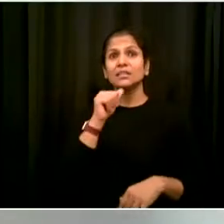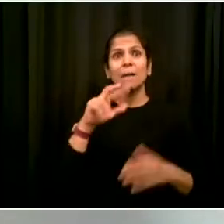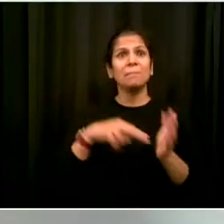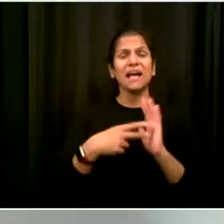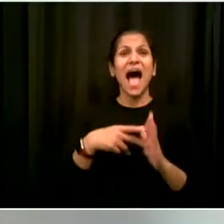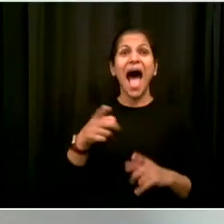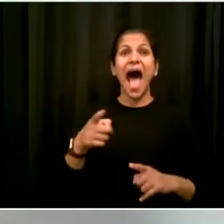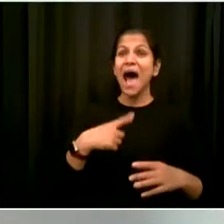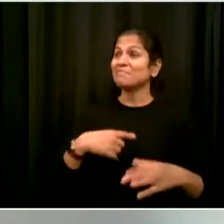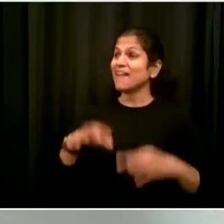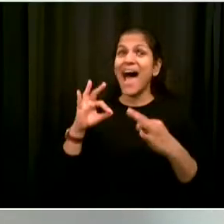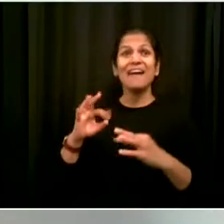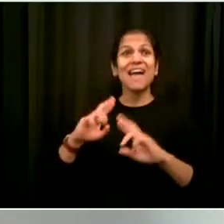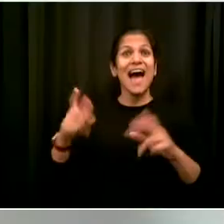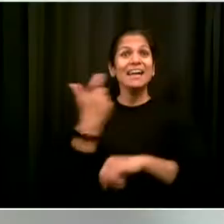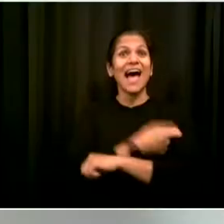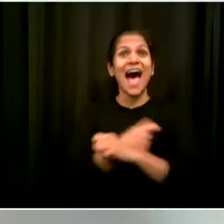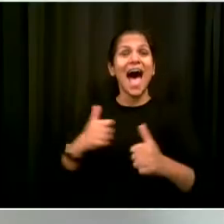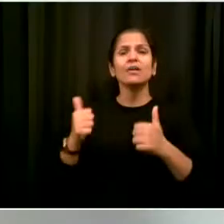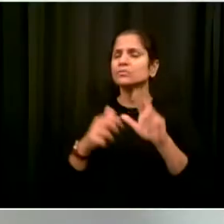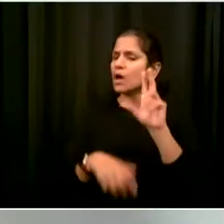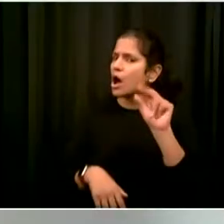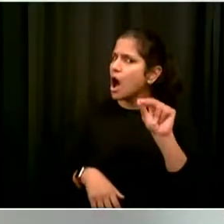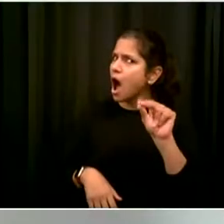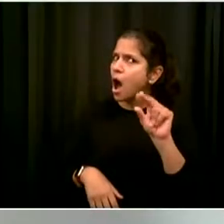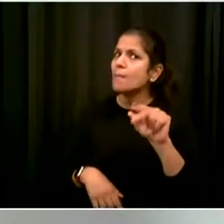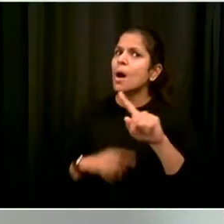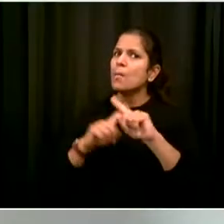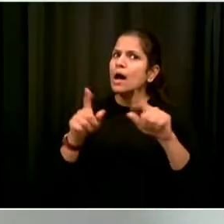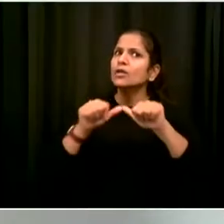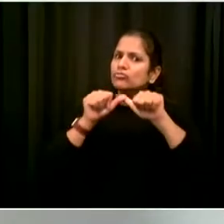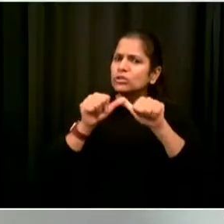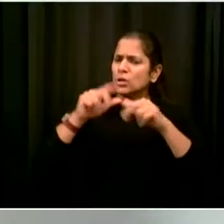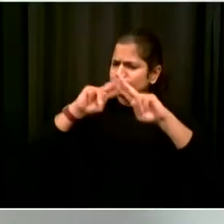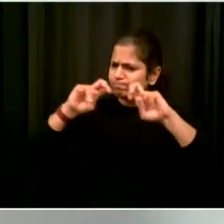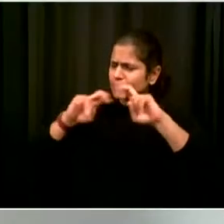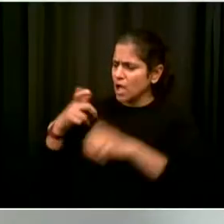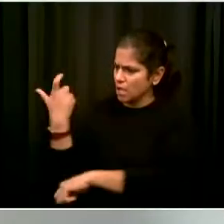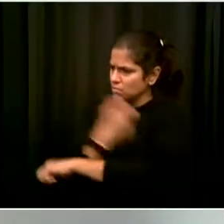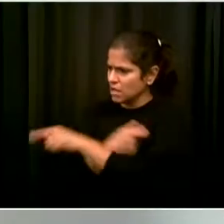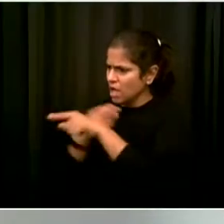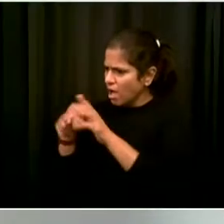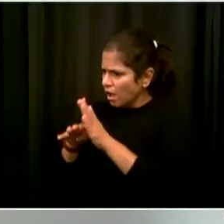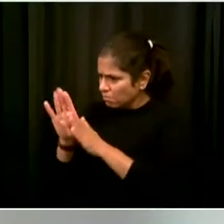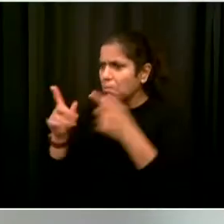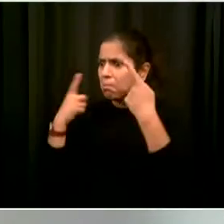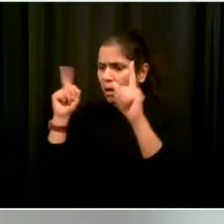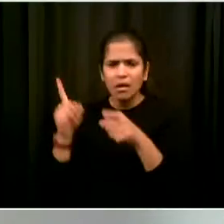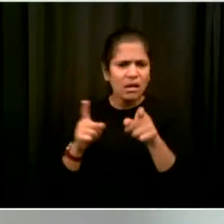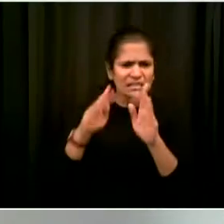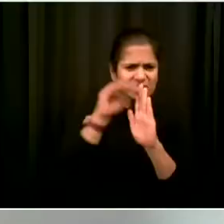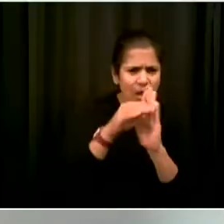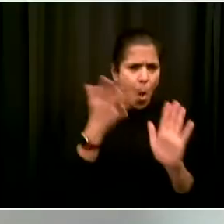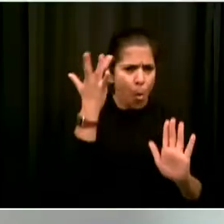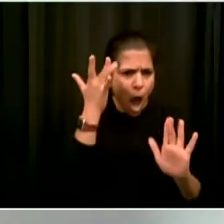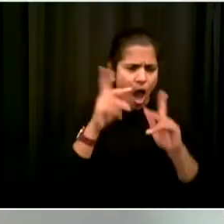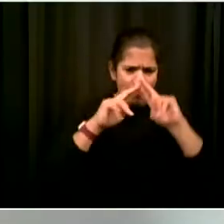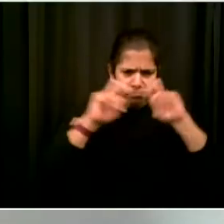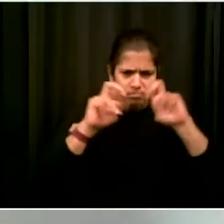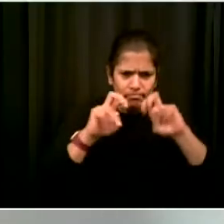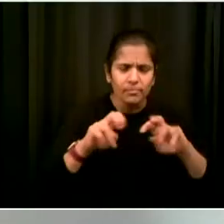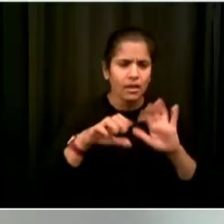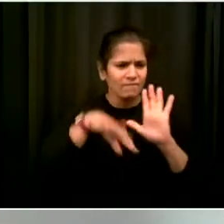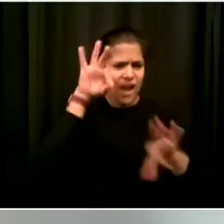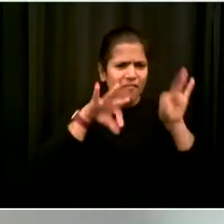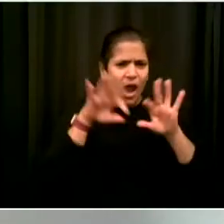the UK that a very small number of people with a history of very severe allergies can get an allergic reaction. So we always need